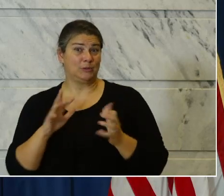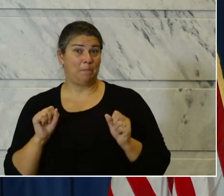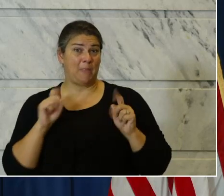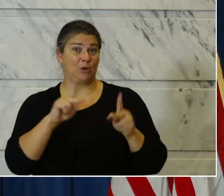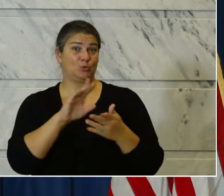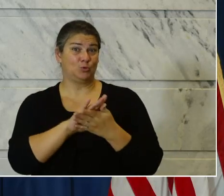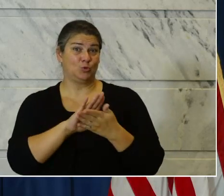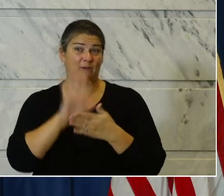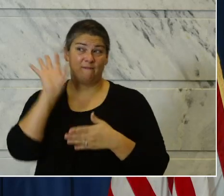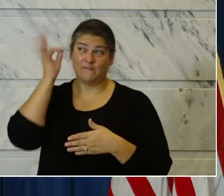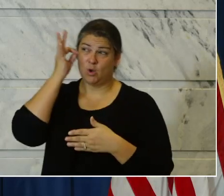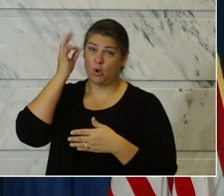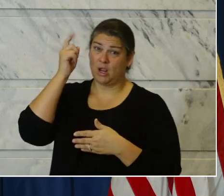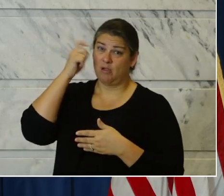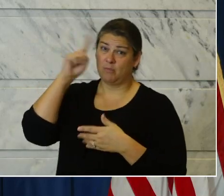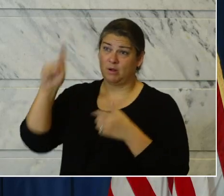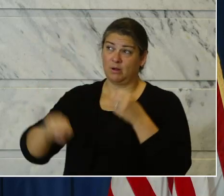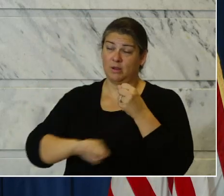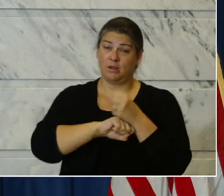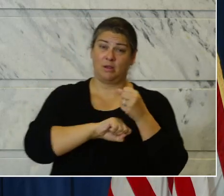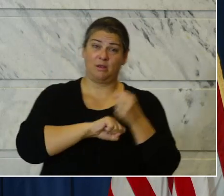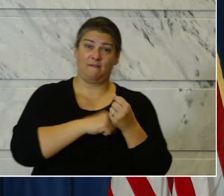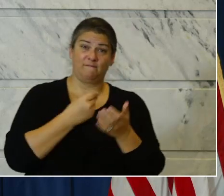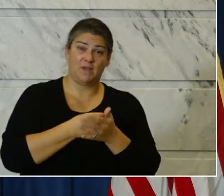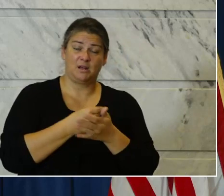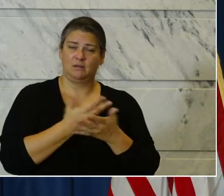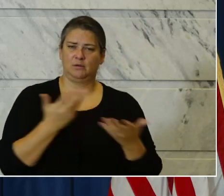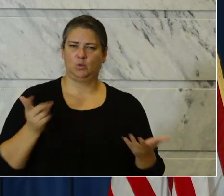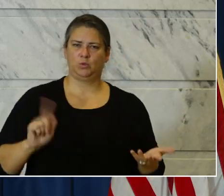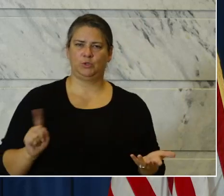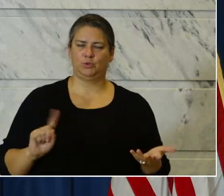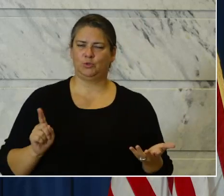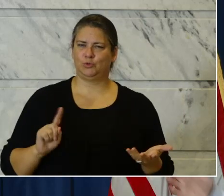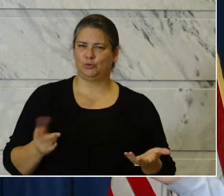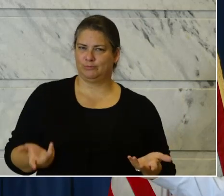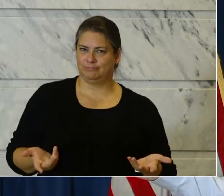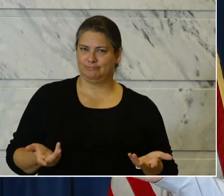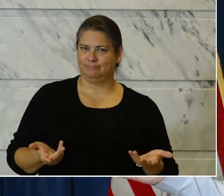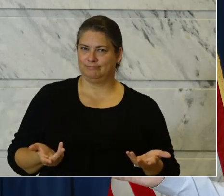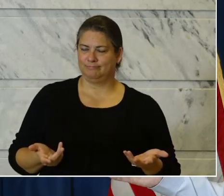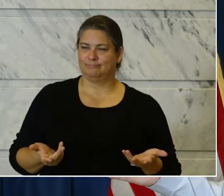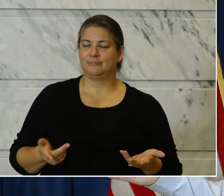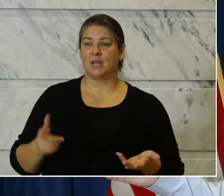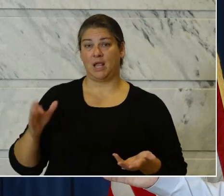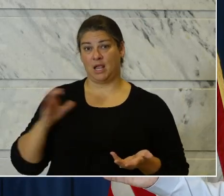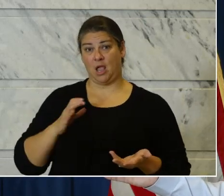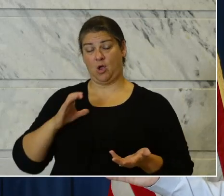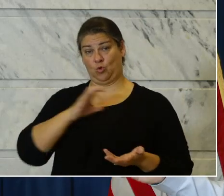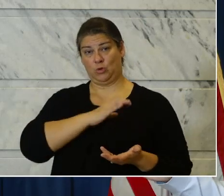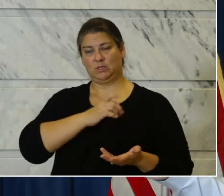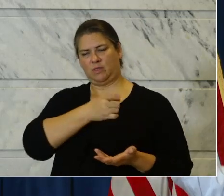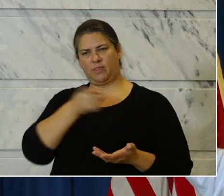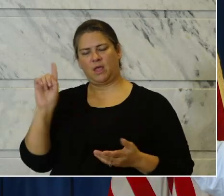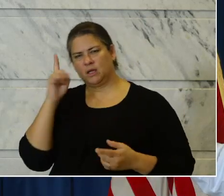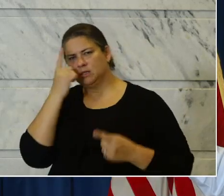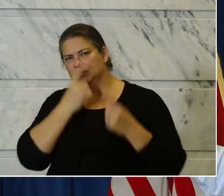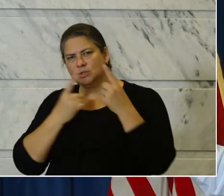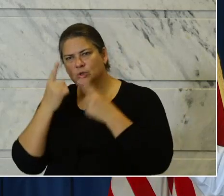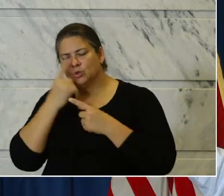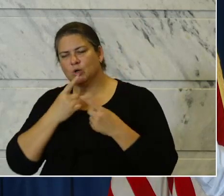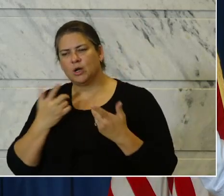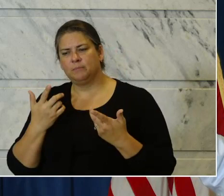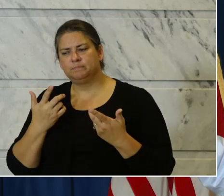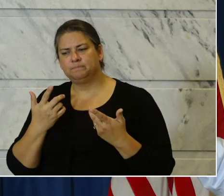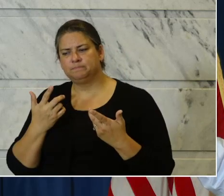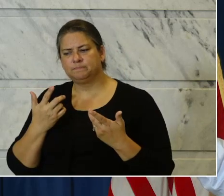have the federal government funding that they said they were going to step up and provide. Congress was going to consider extending, maybe